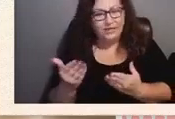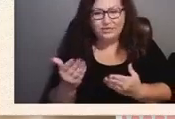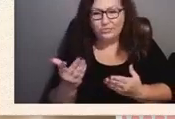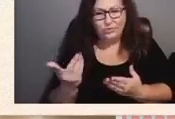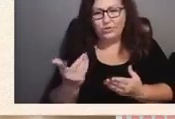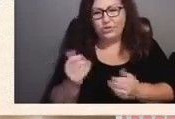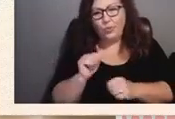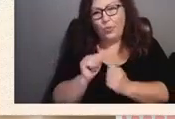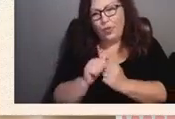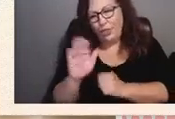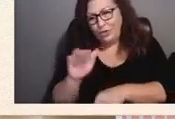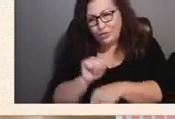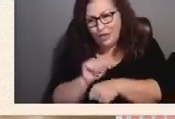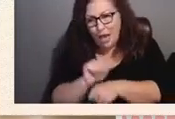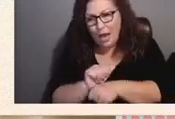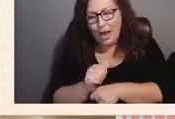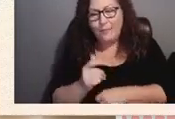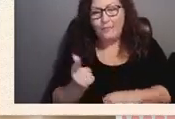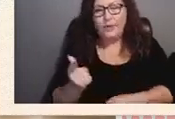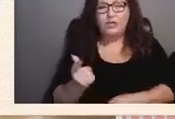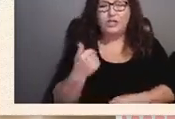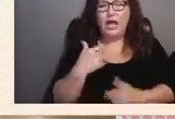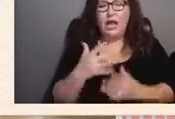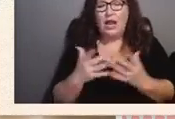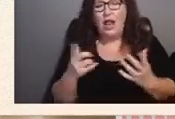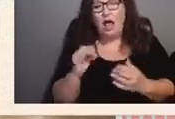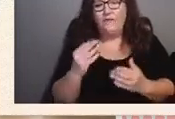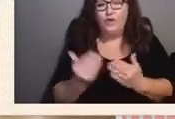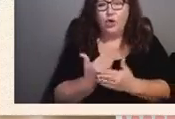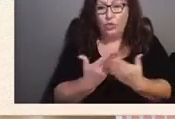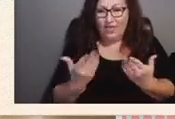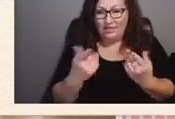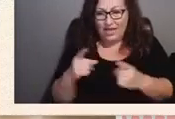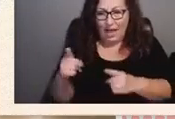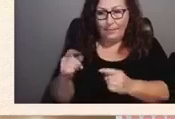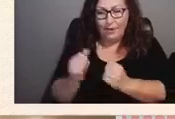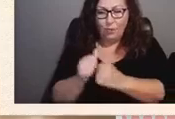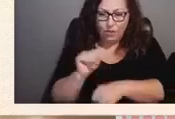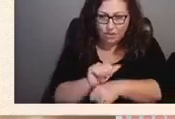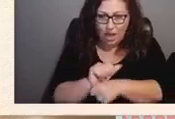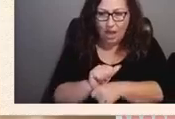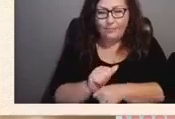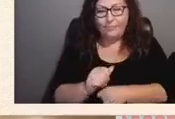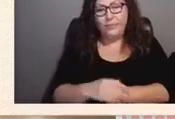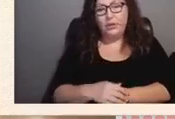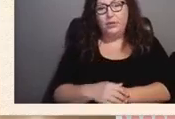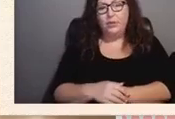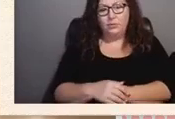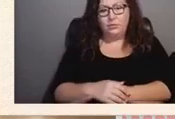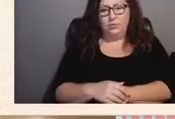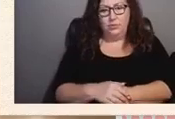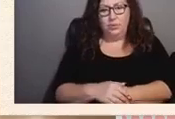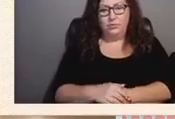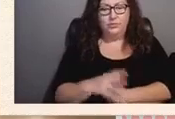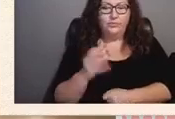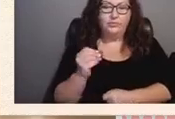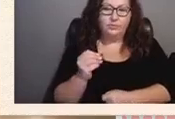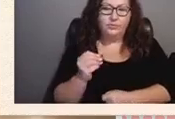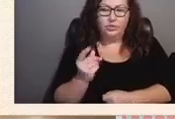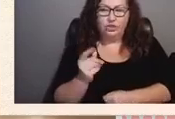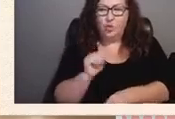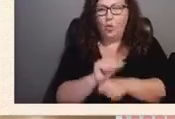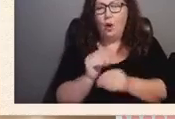She had a lot of new things happening with jobs in between. And she worked more than one. And it